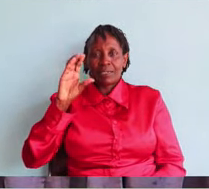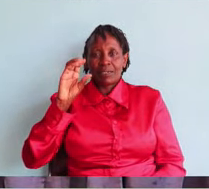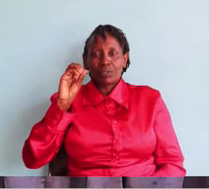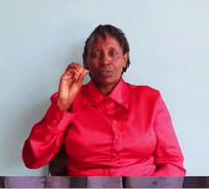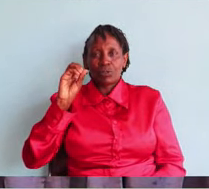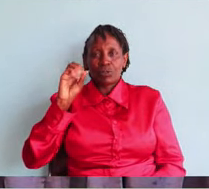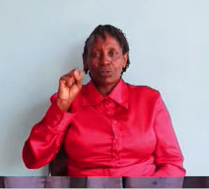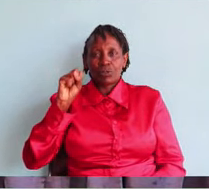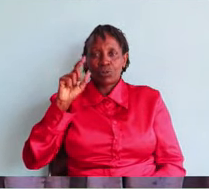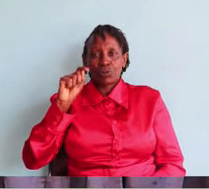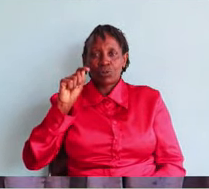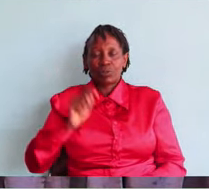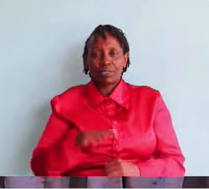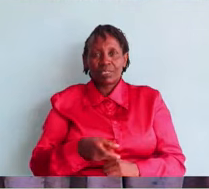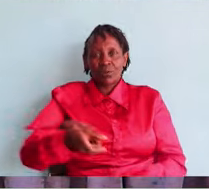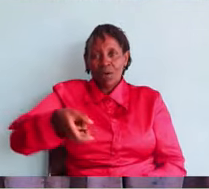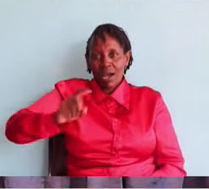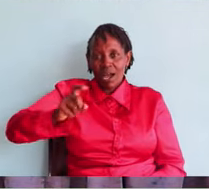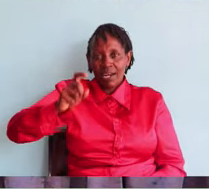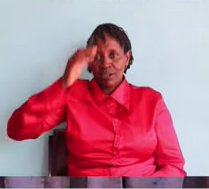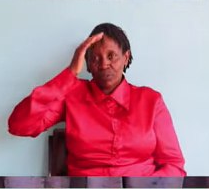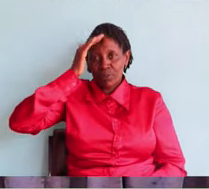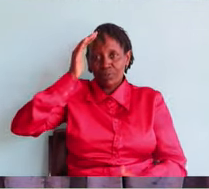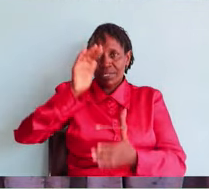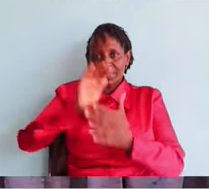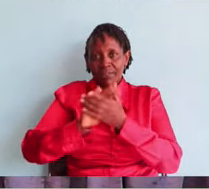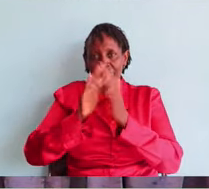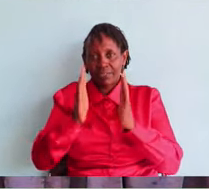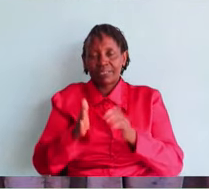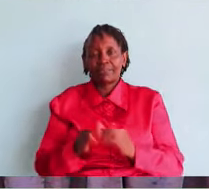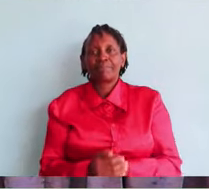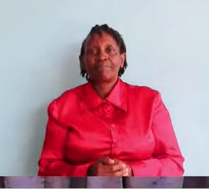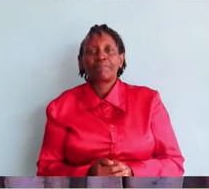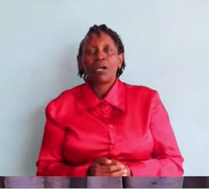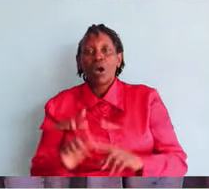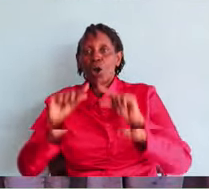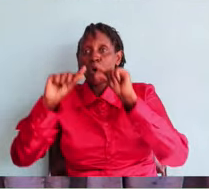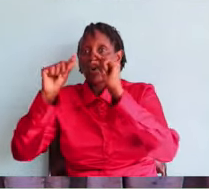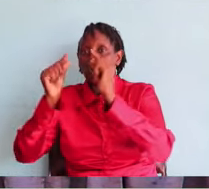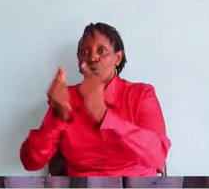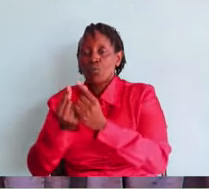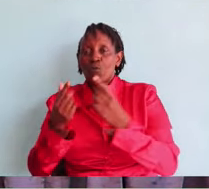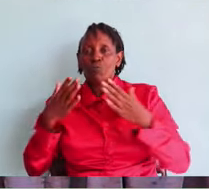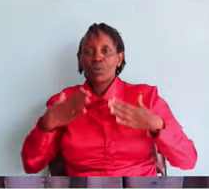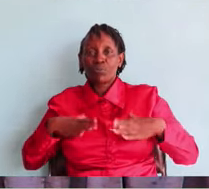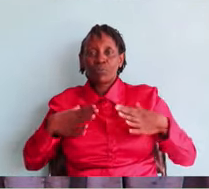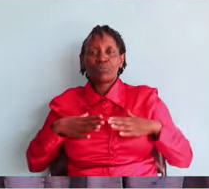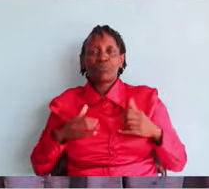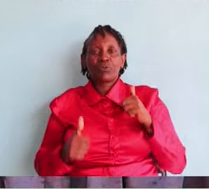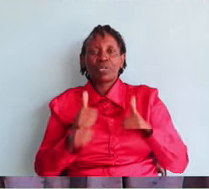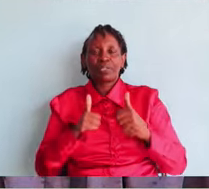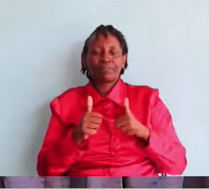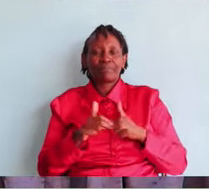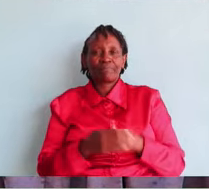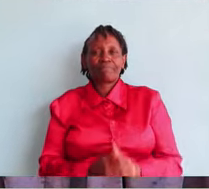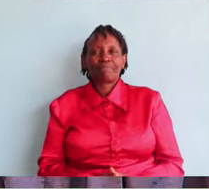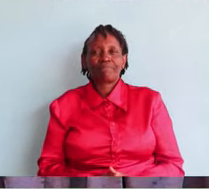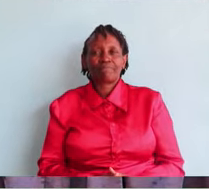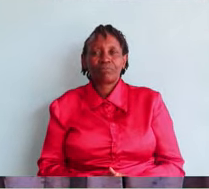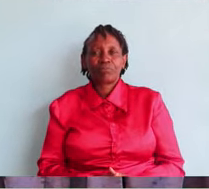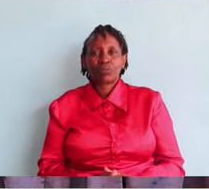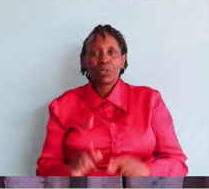3,000 people were added to the believers. So it's a group of people that,